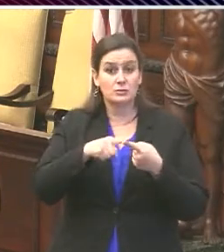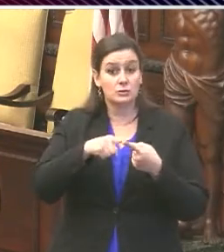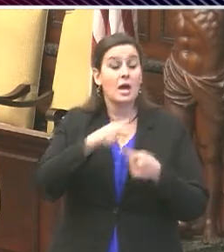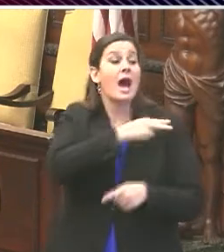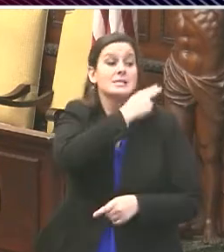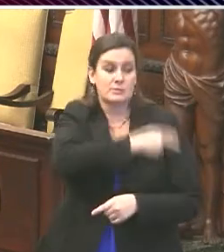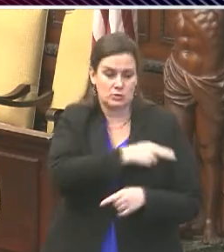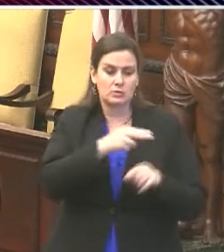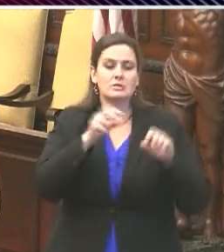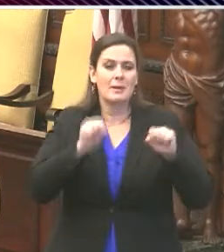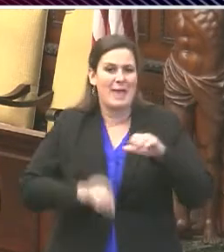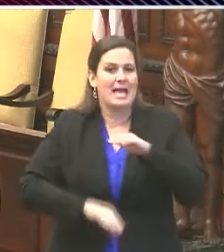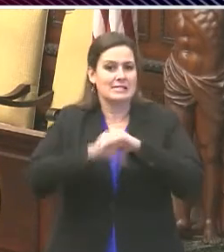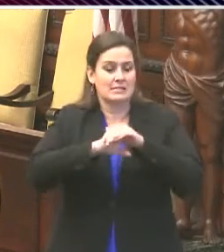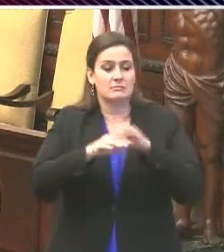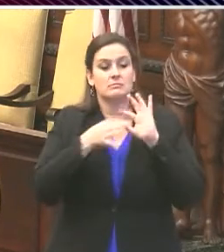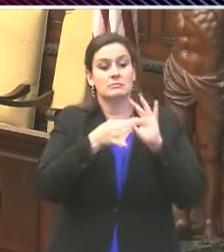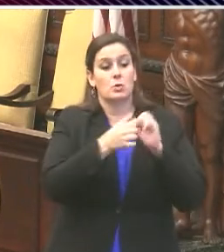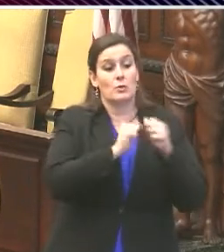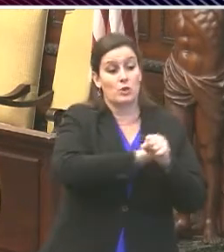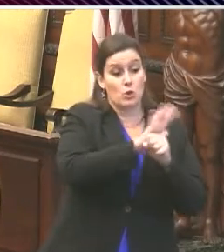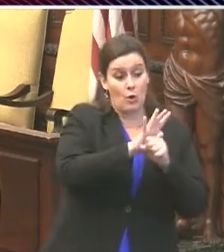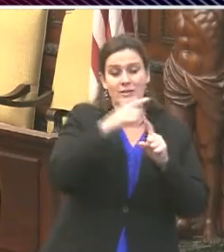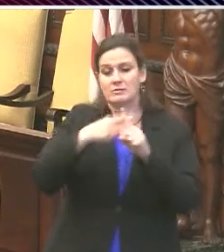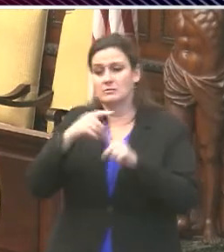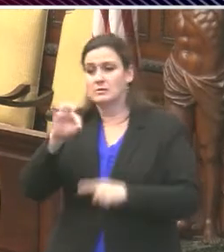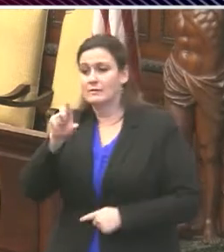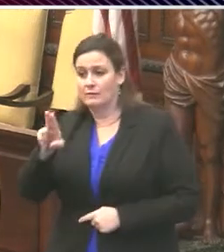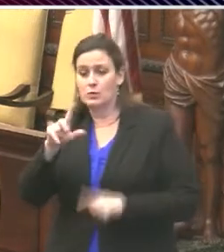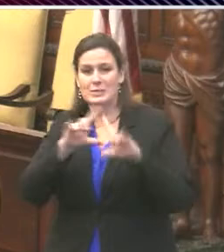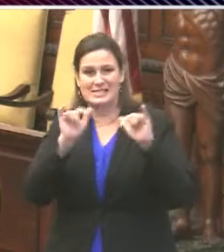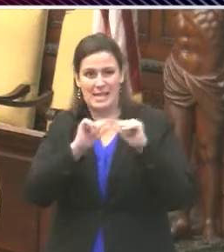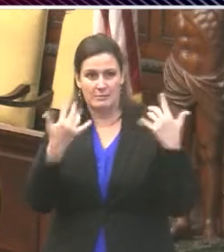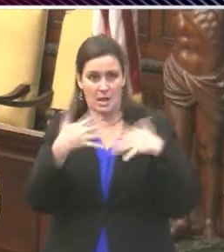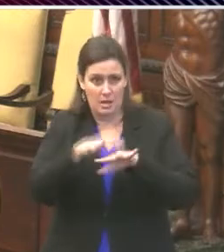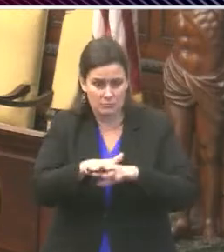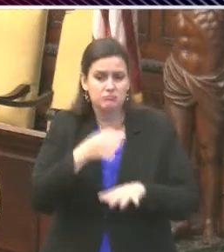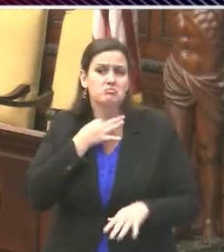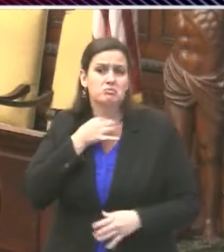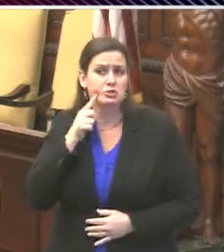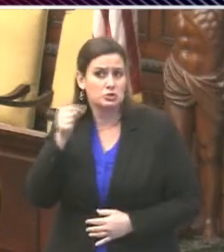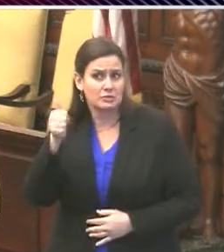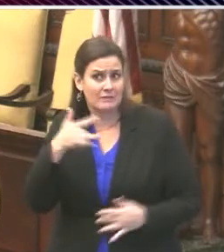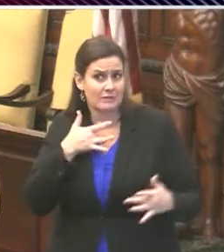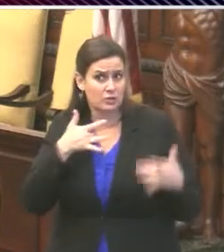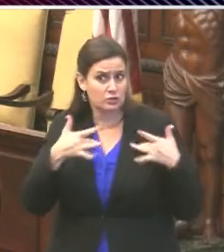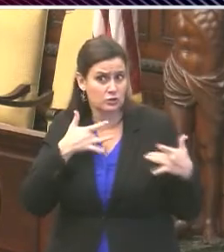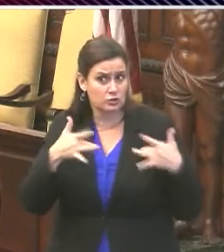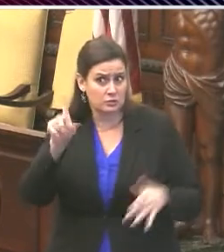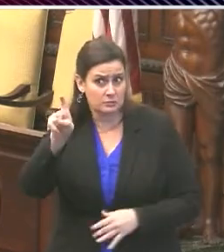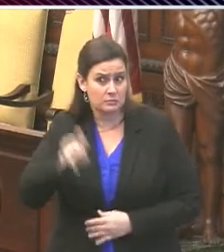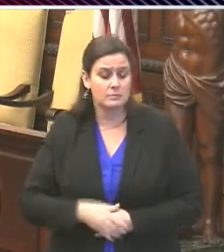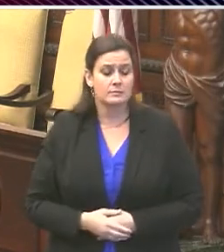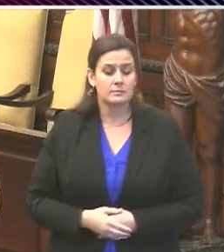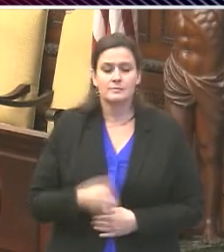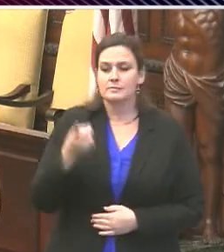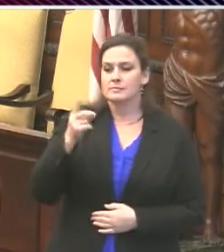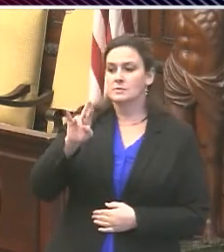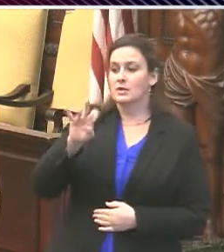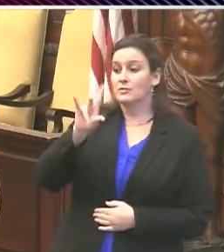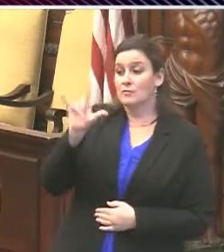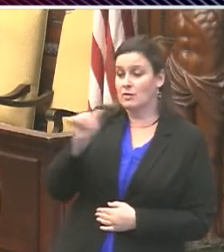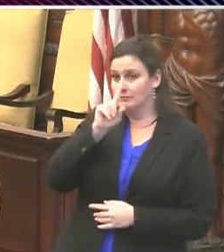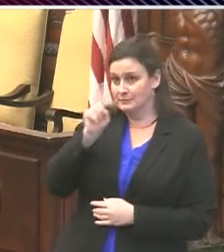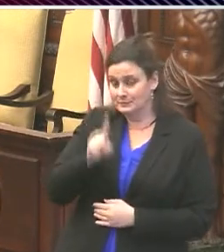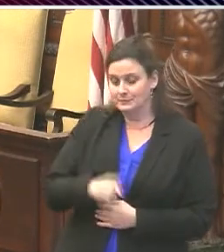COVID and the flu season collide, and I'm curious how concerned you are about that locally. Well, we